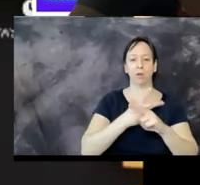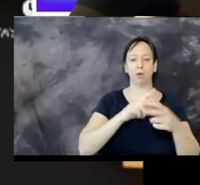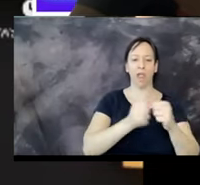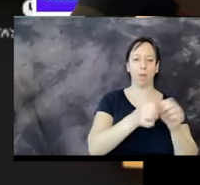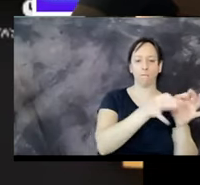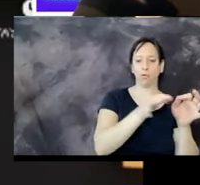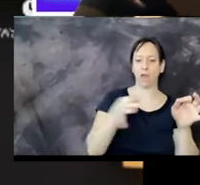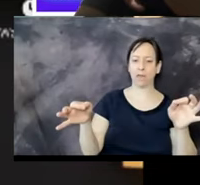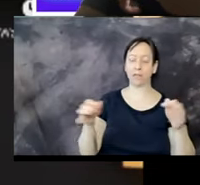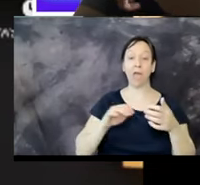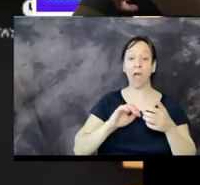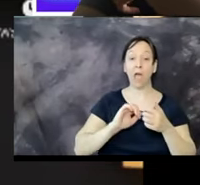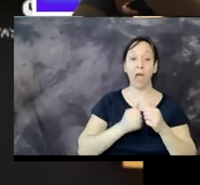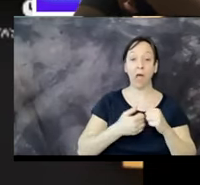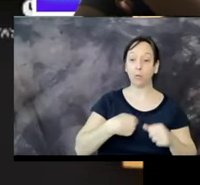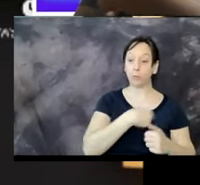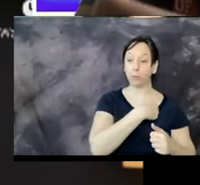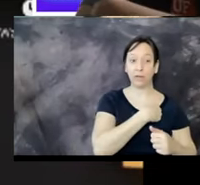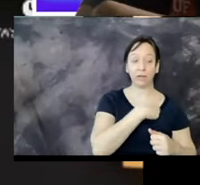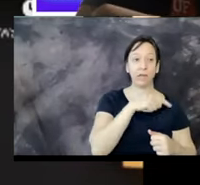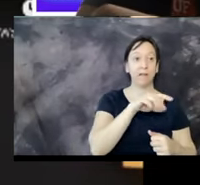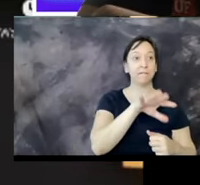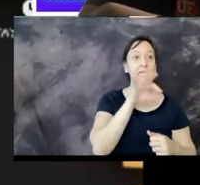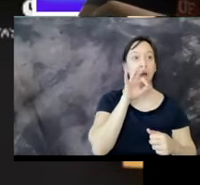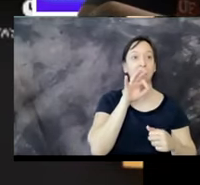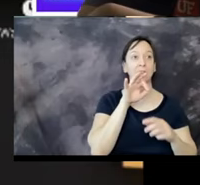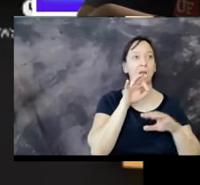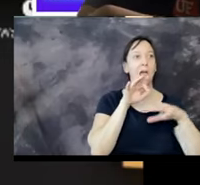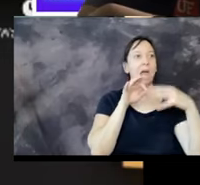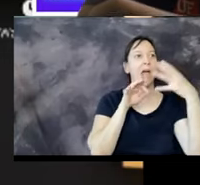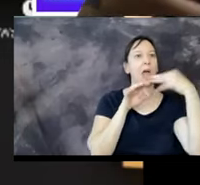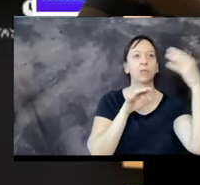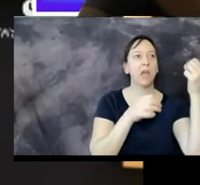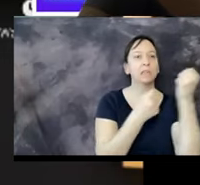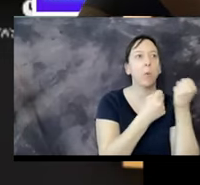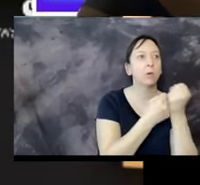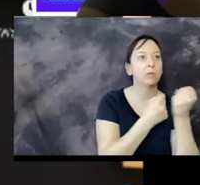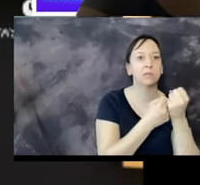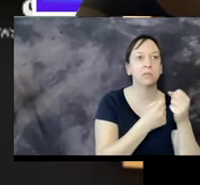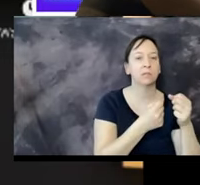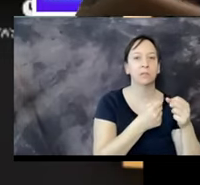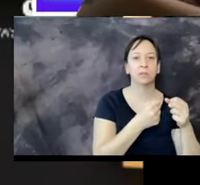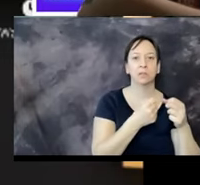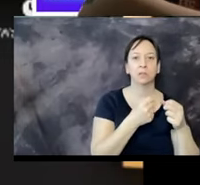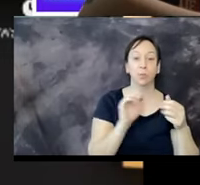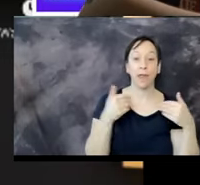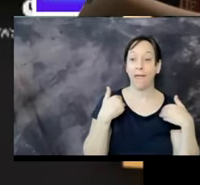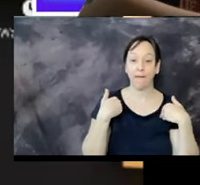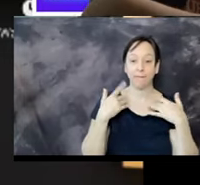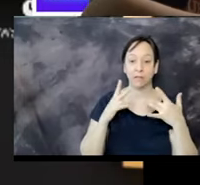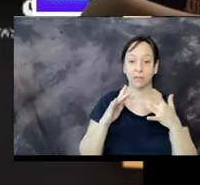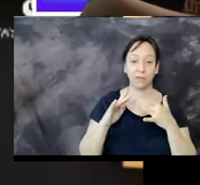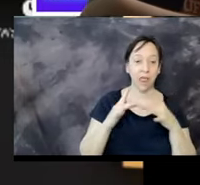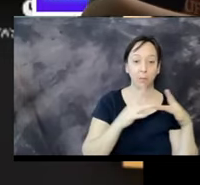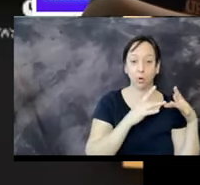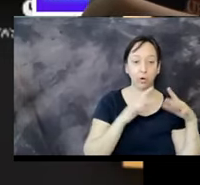how might we find outside supports from within our networks of support to help